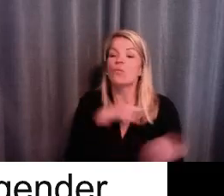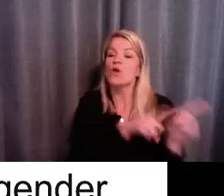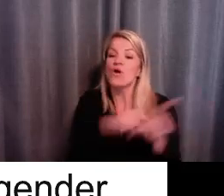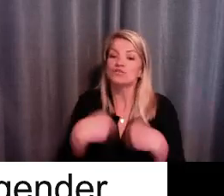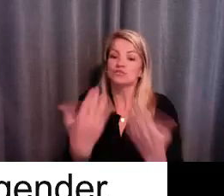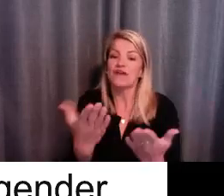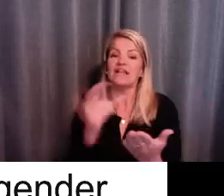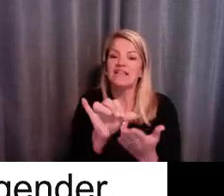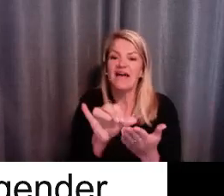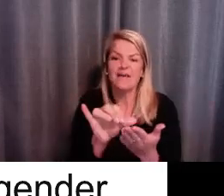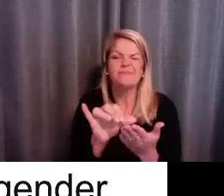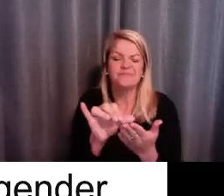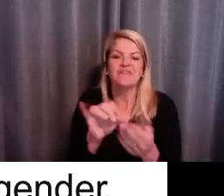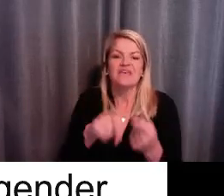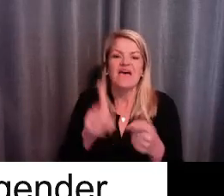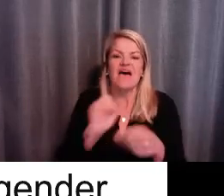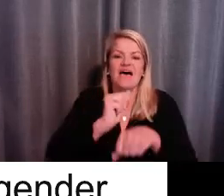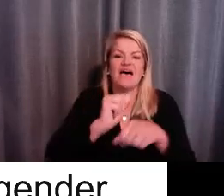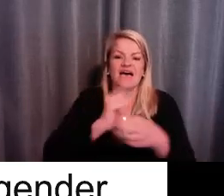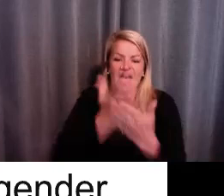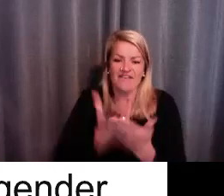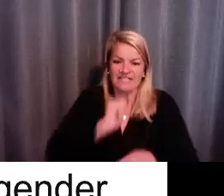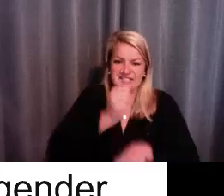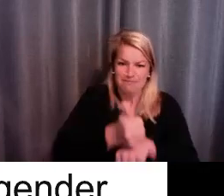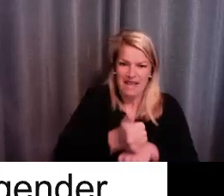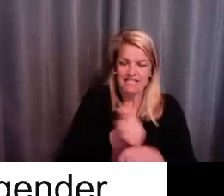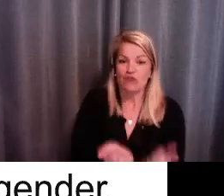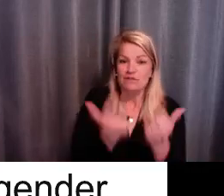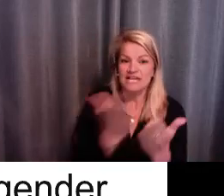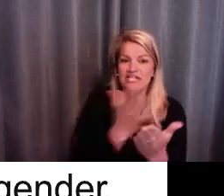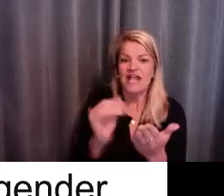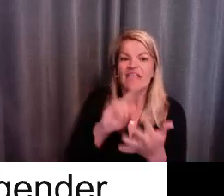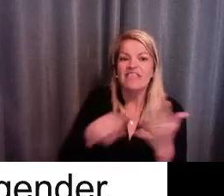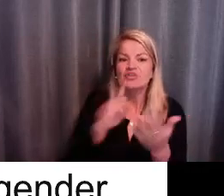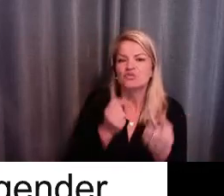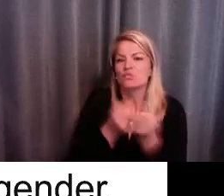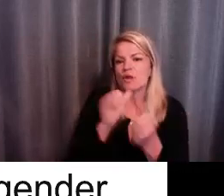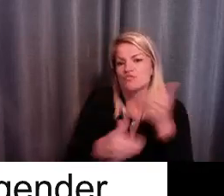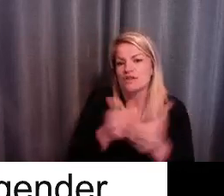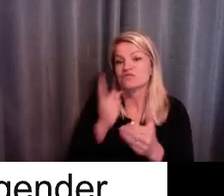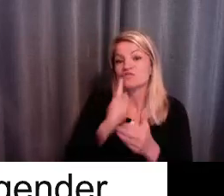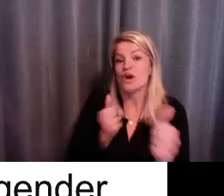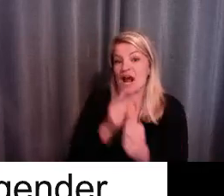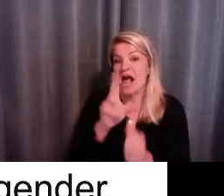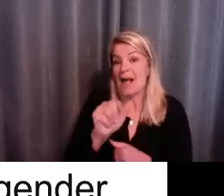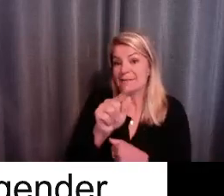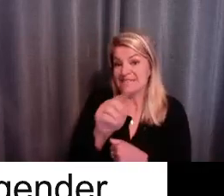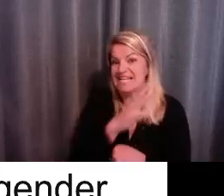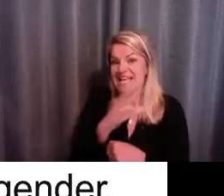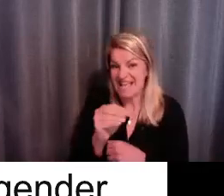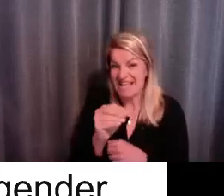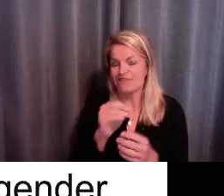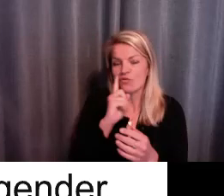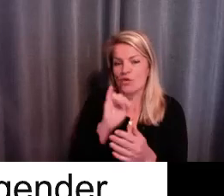provided evidence-based recommendations and other inputs to support the process of updating and